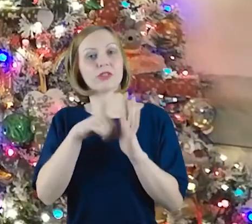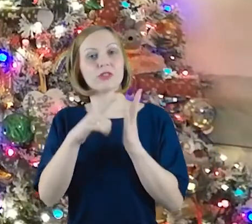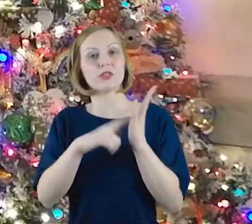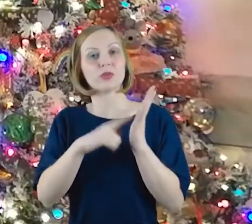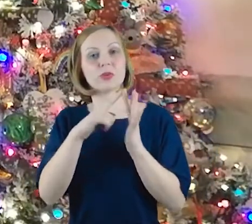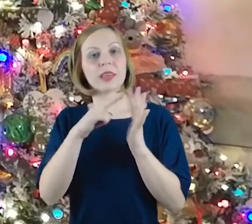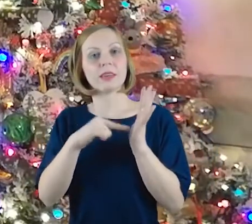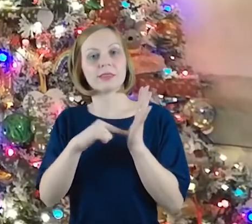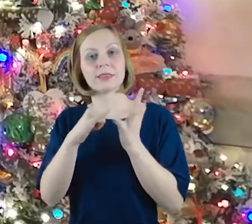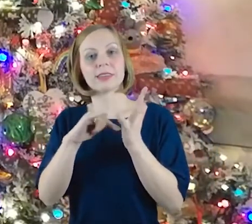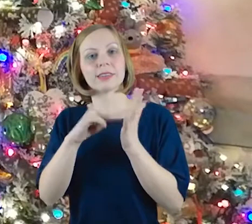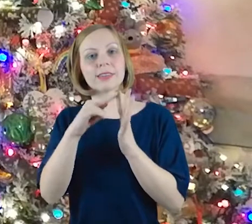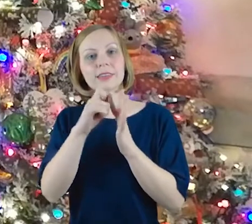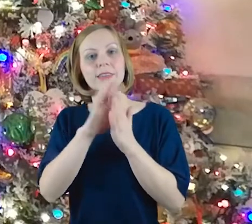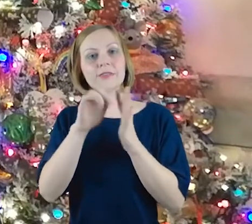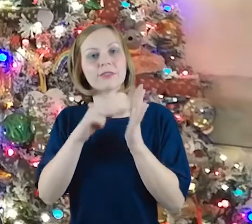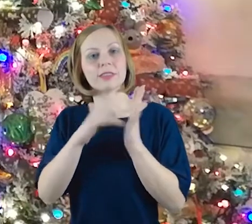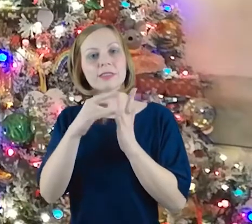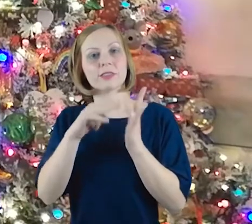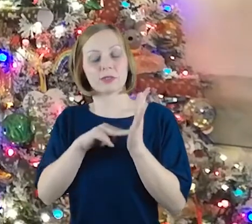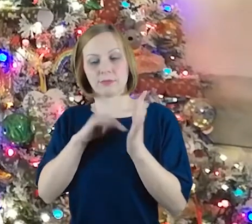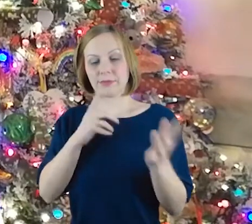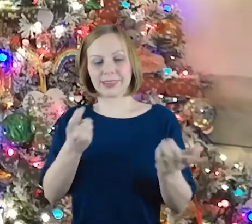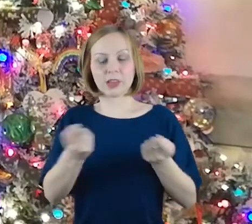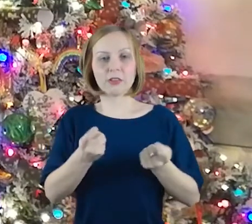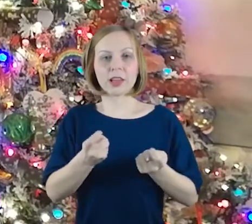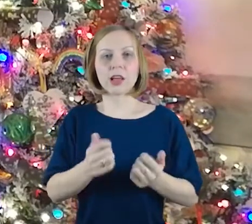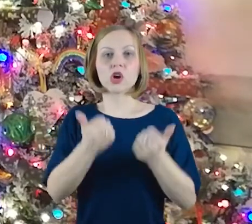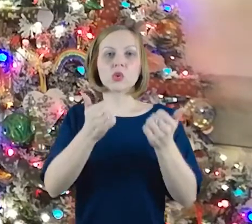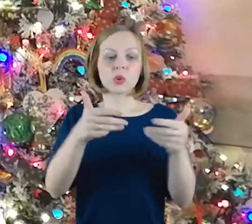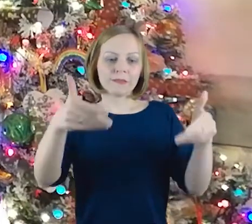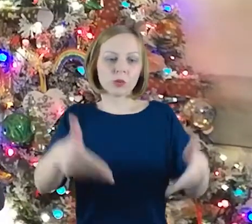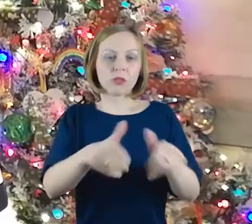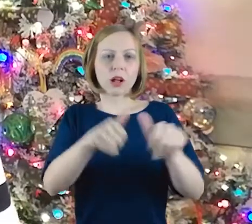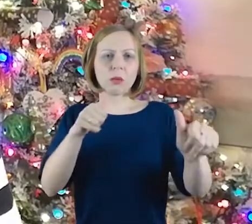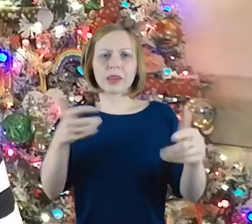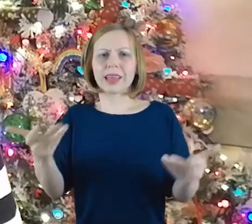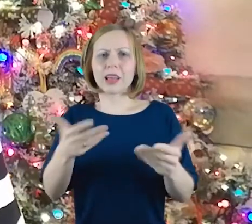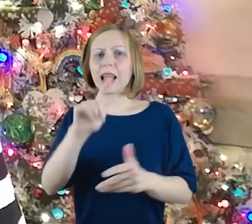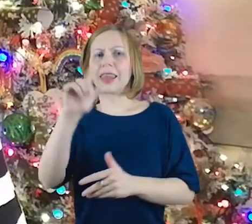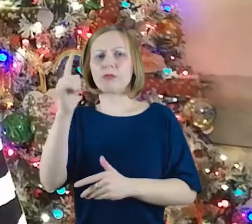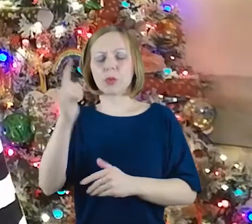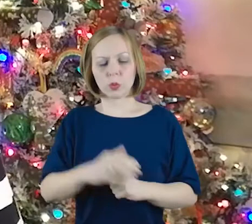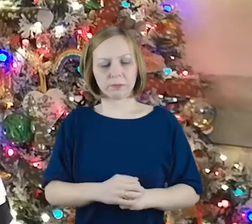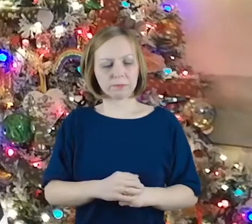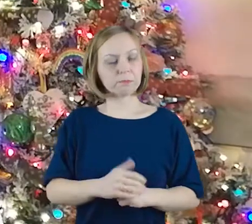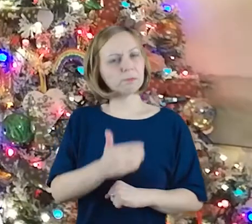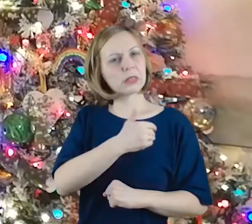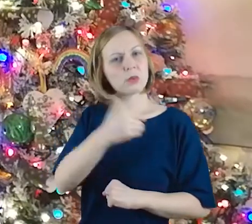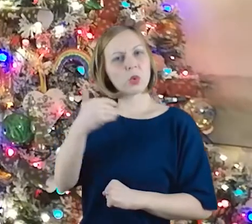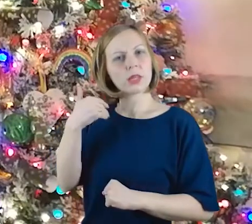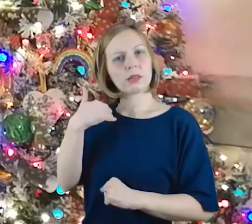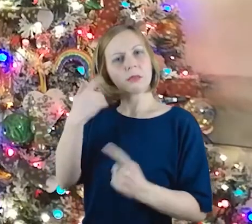Stevenson. I'm the director of the Good Funeral Company in the Diocese of Liverpool. And this morning we've been thinking